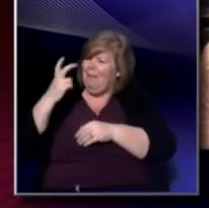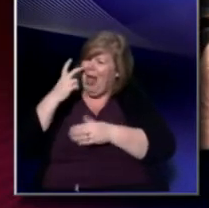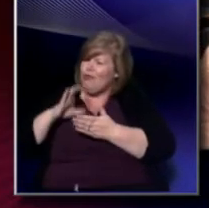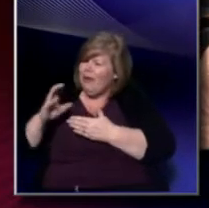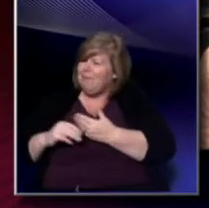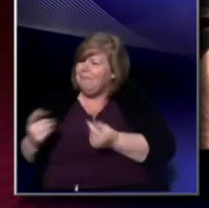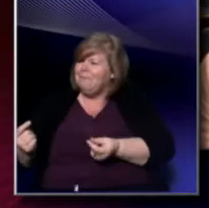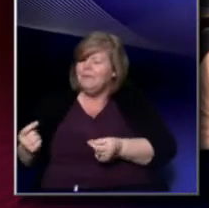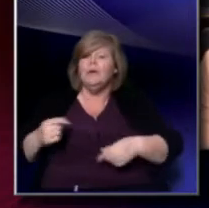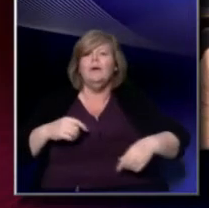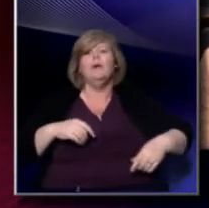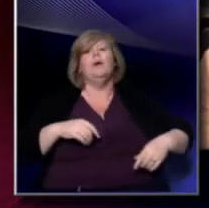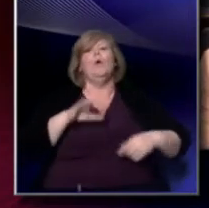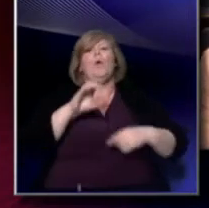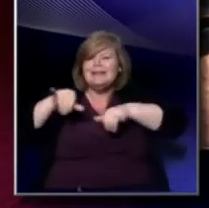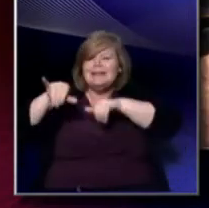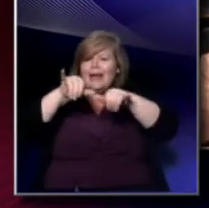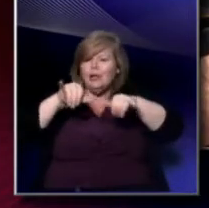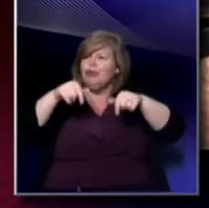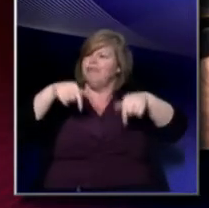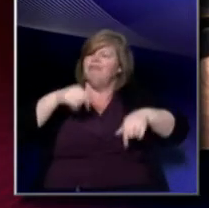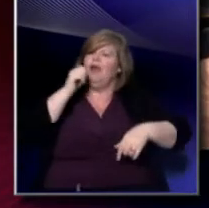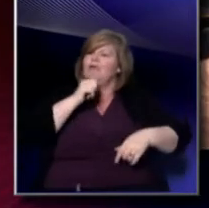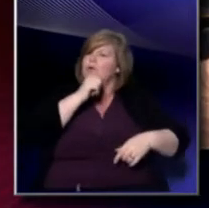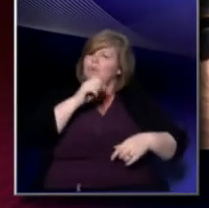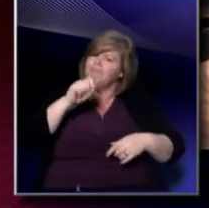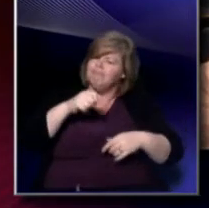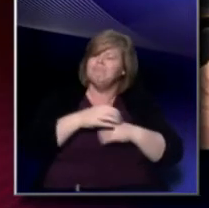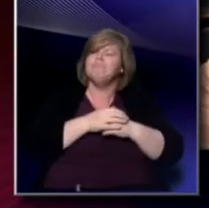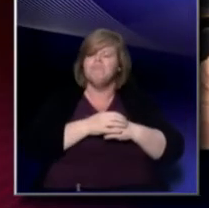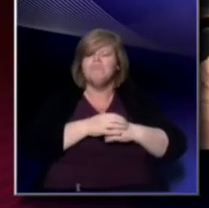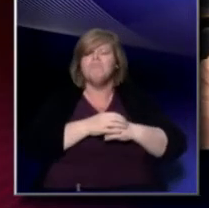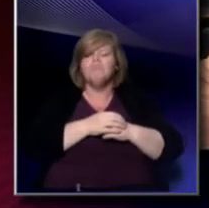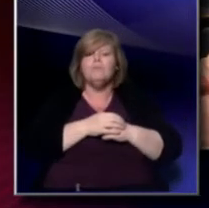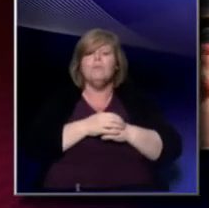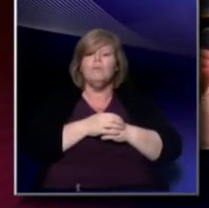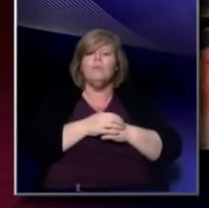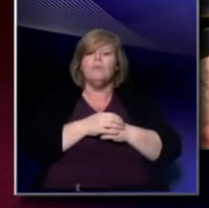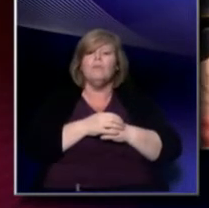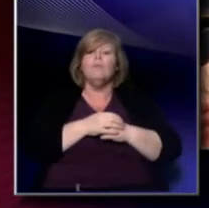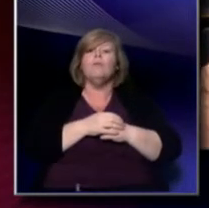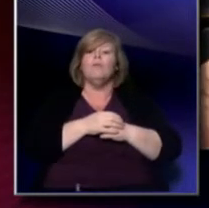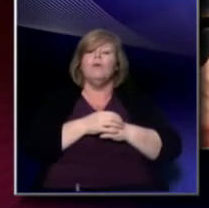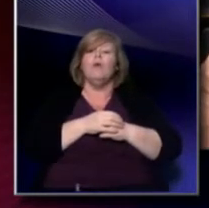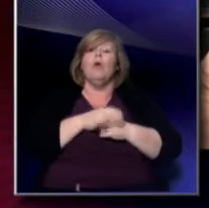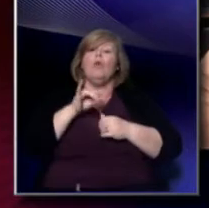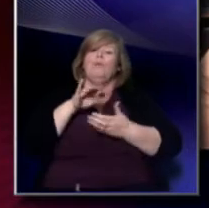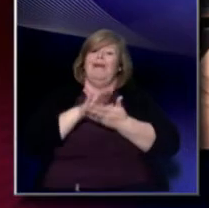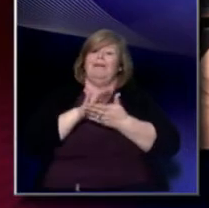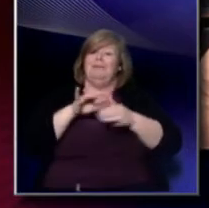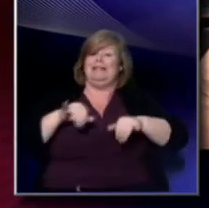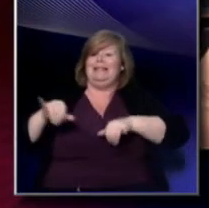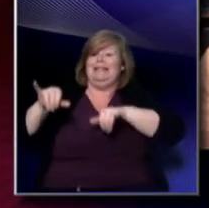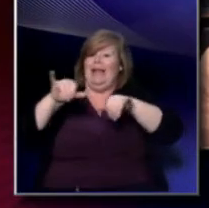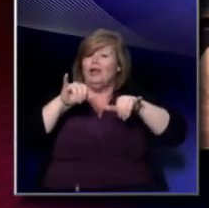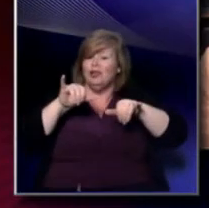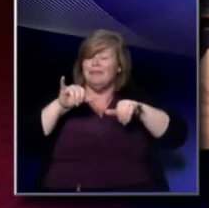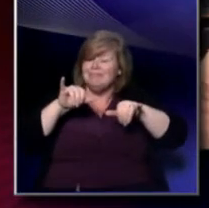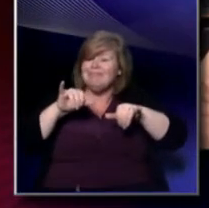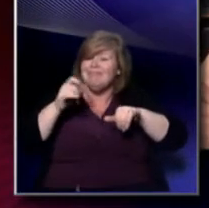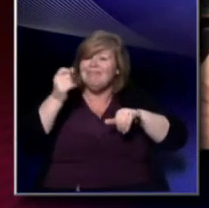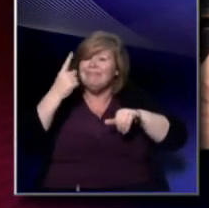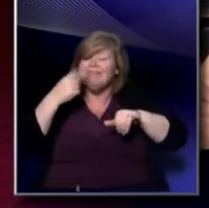so, and I'm going to focus on the Arizona academic standards, mm-hmm. Which our students are tested against